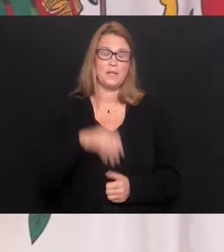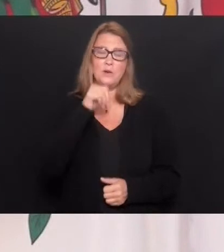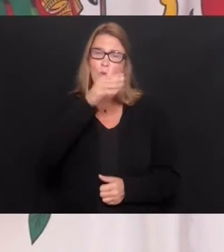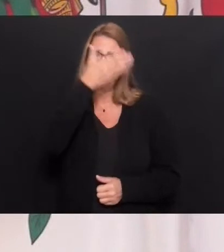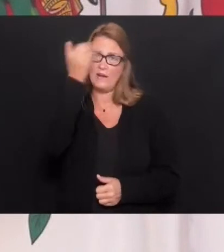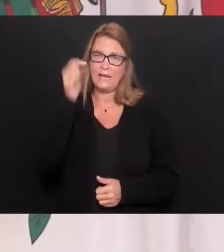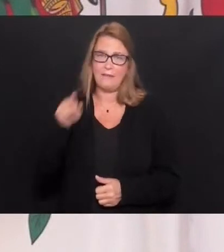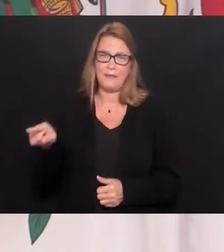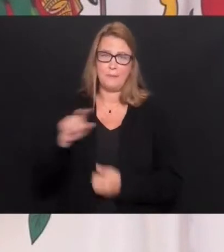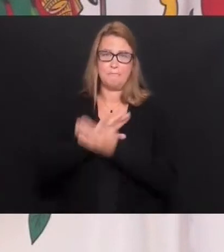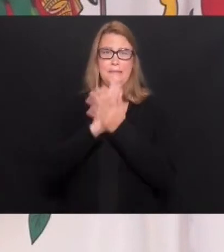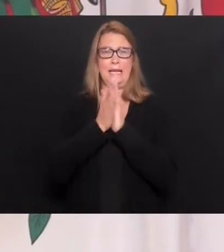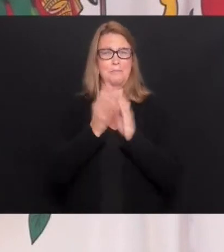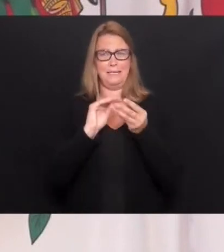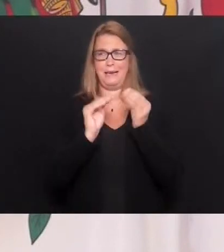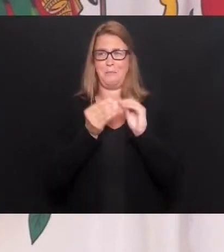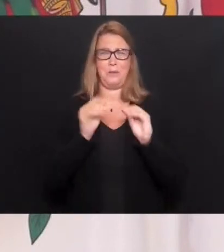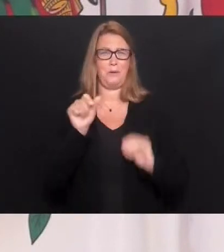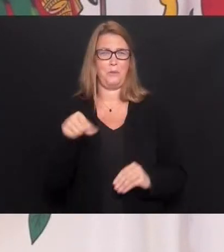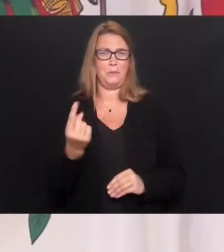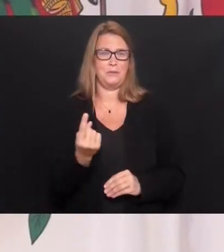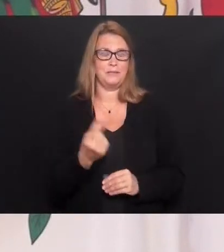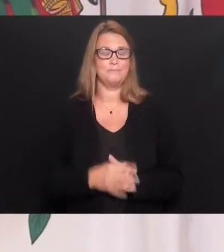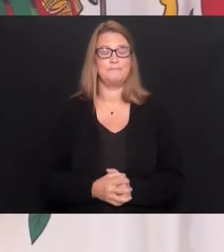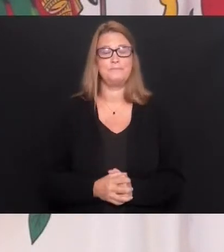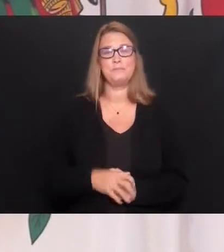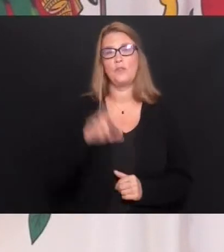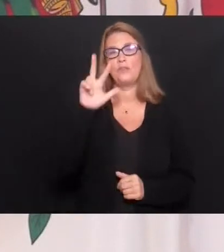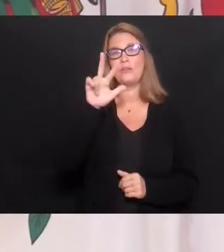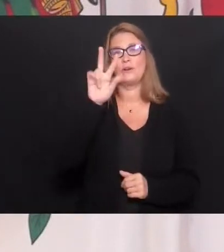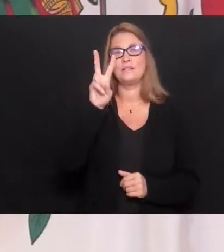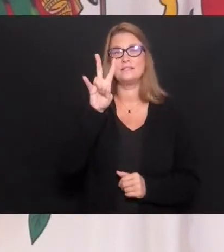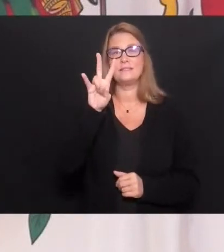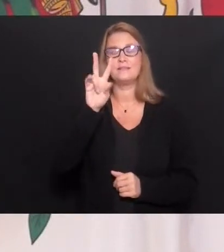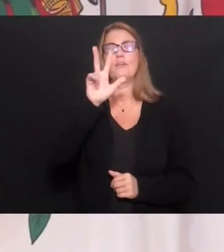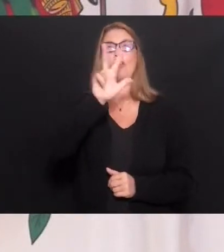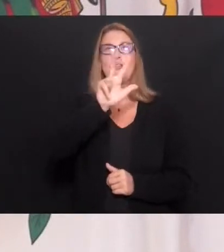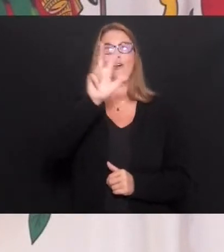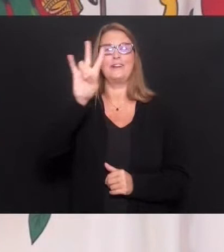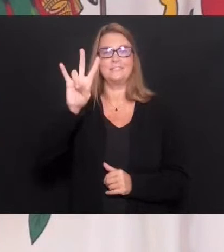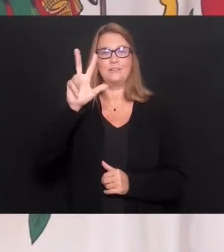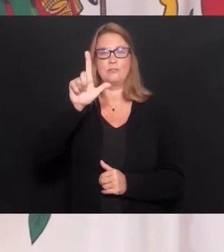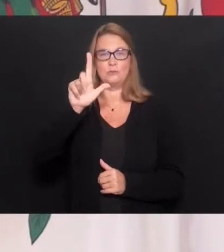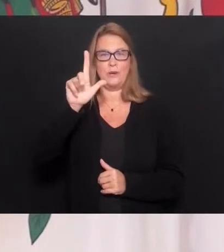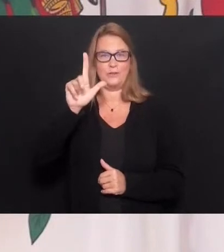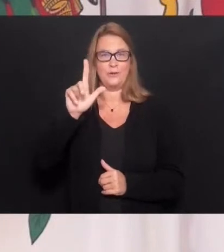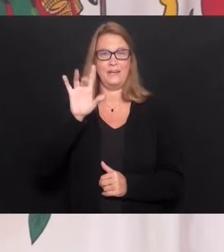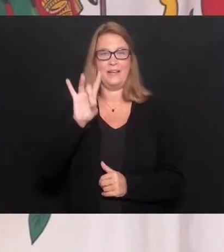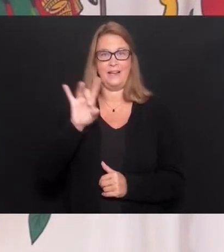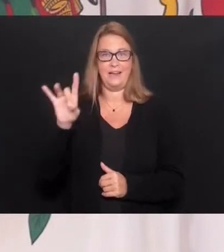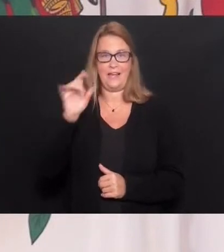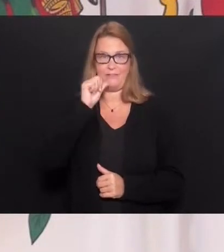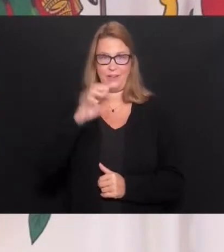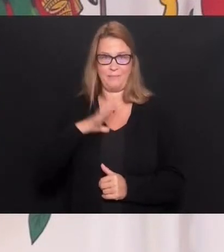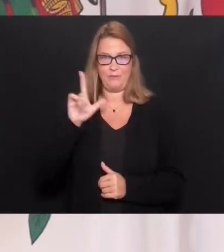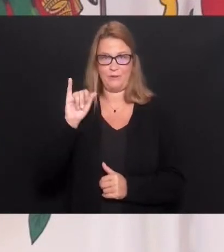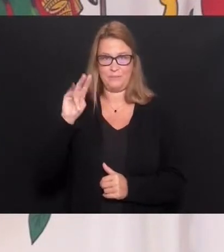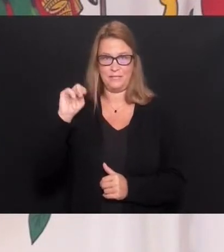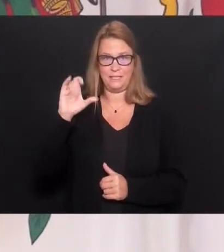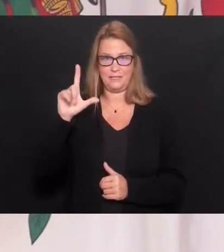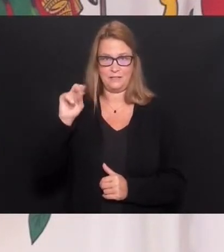number. The 3,723rd death is an 88-year-old female from Lincoln County.